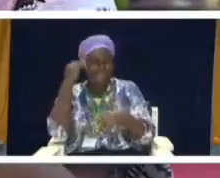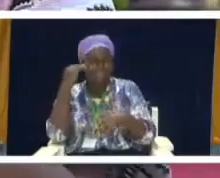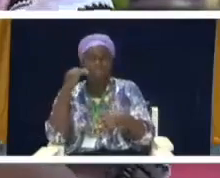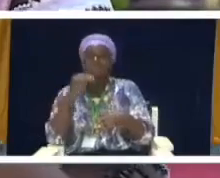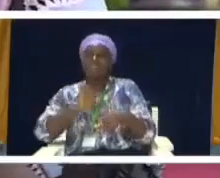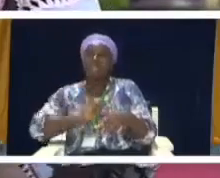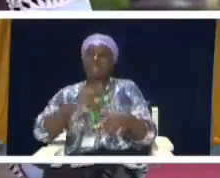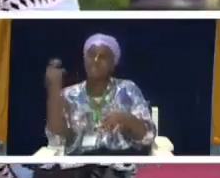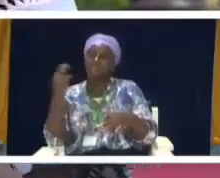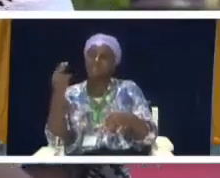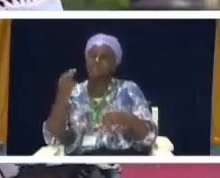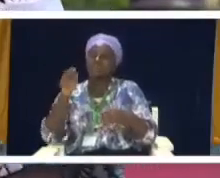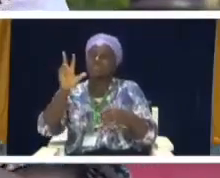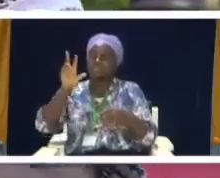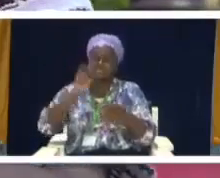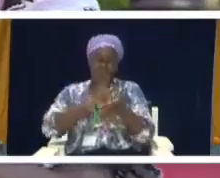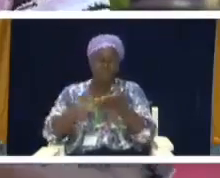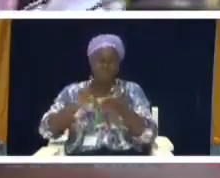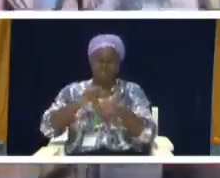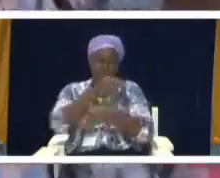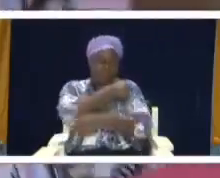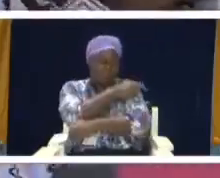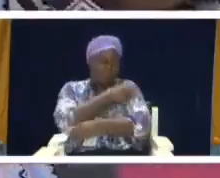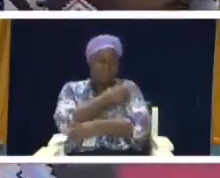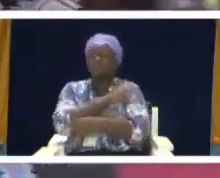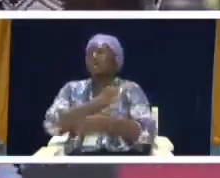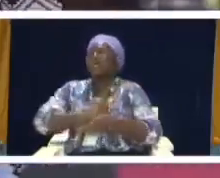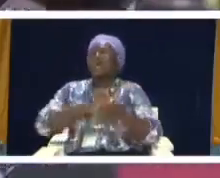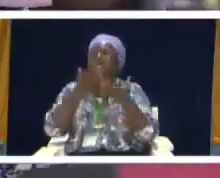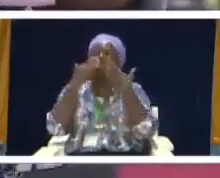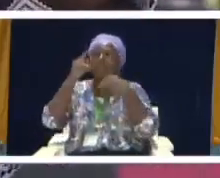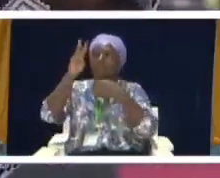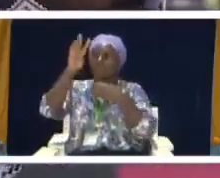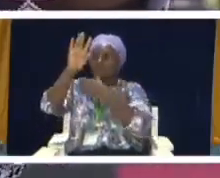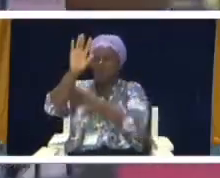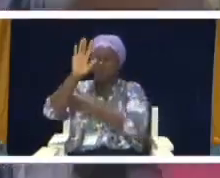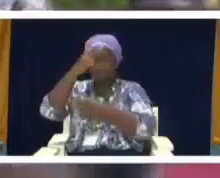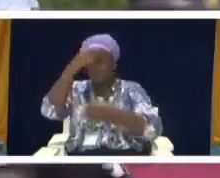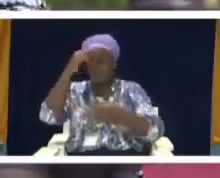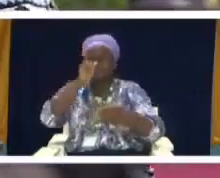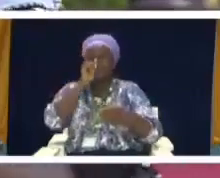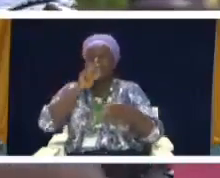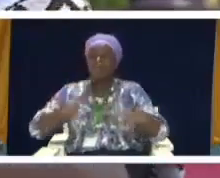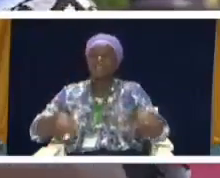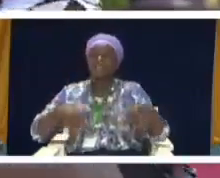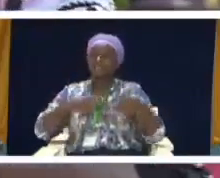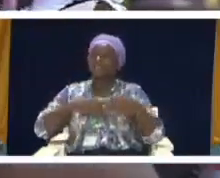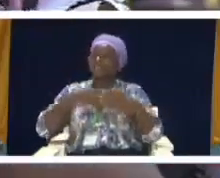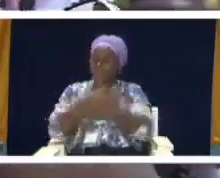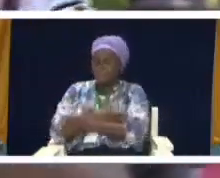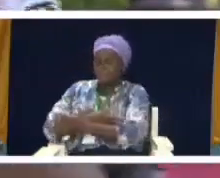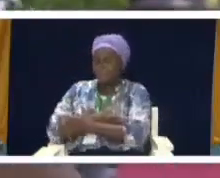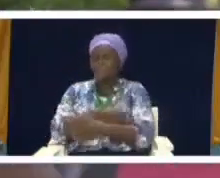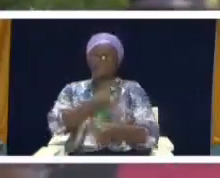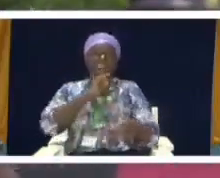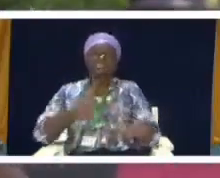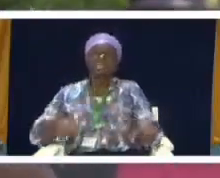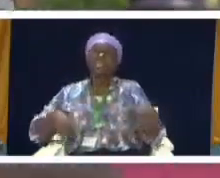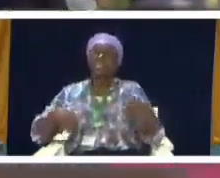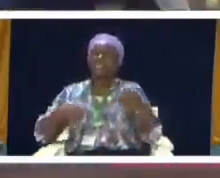like 3 weeks in UCH. But I want to thank God that I am alive. My baby is alive. I want to give God all the